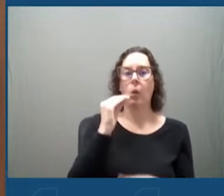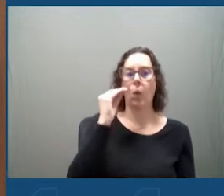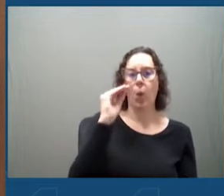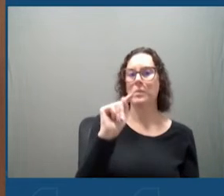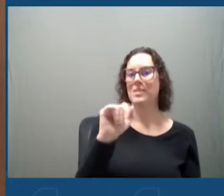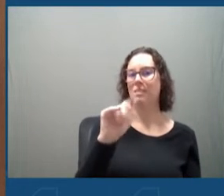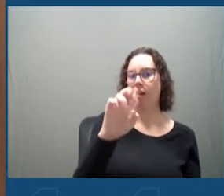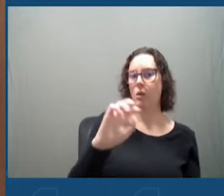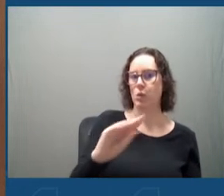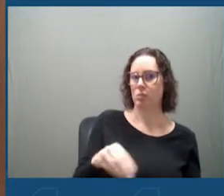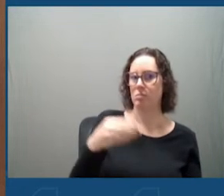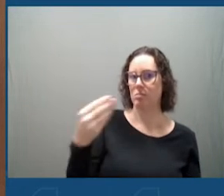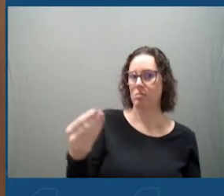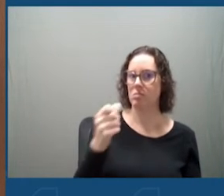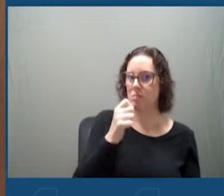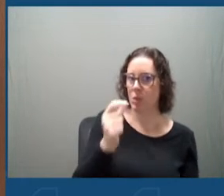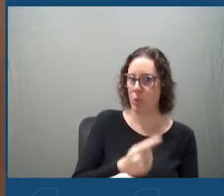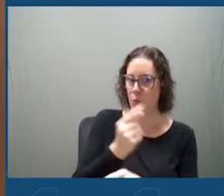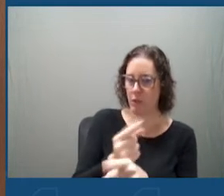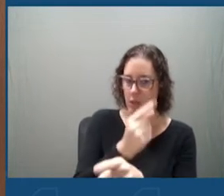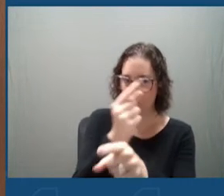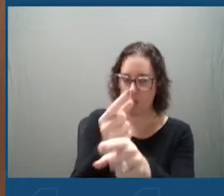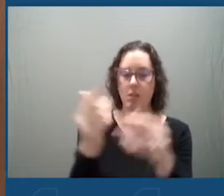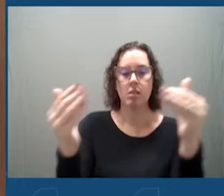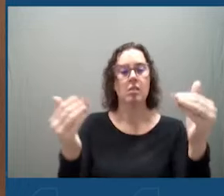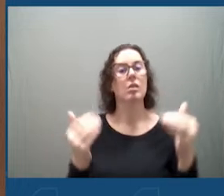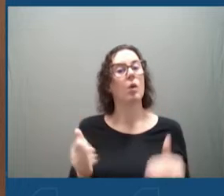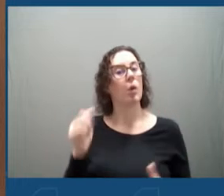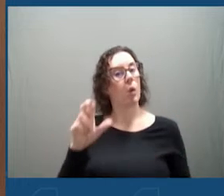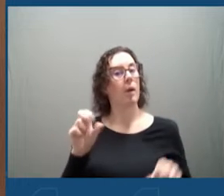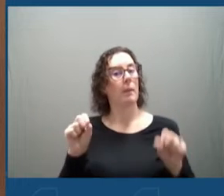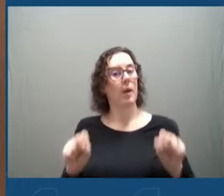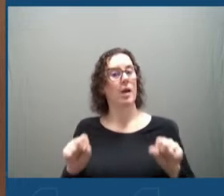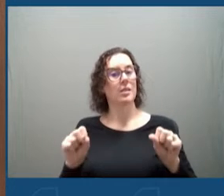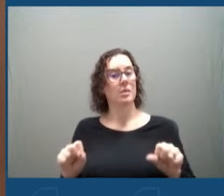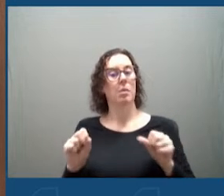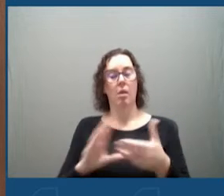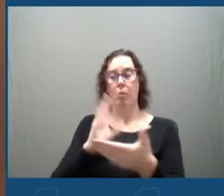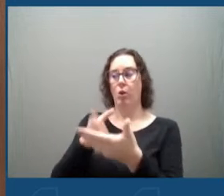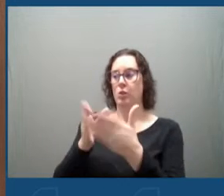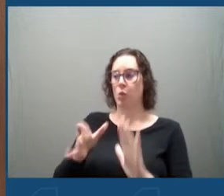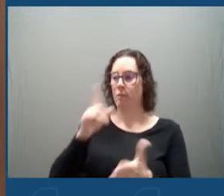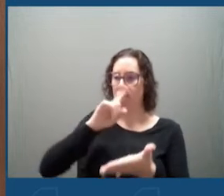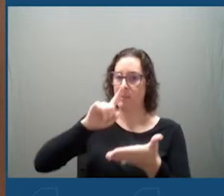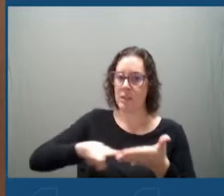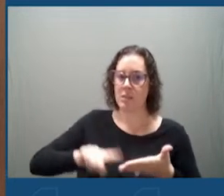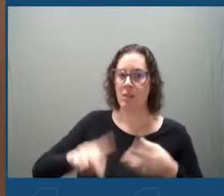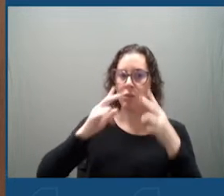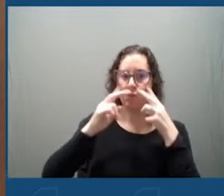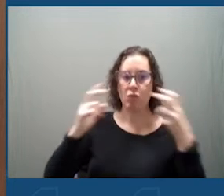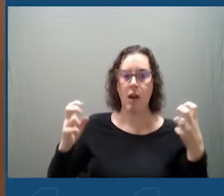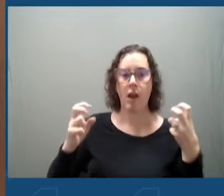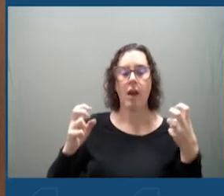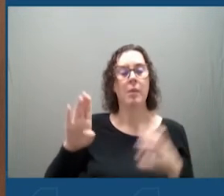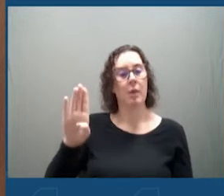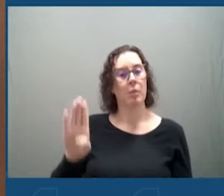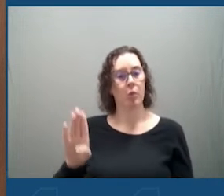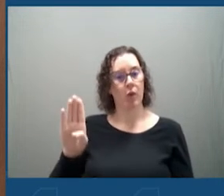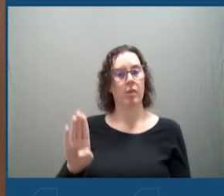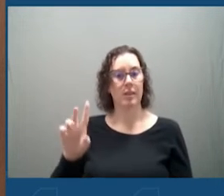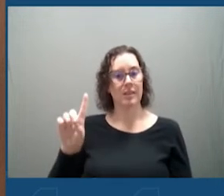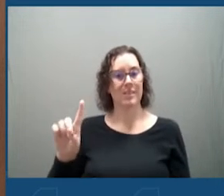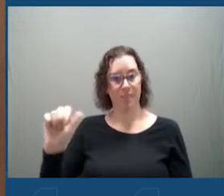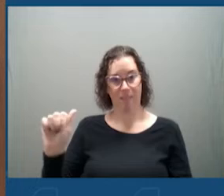General mentioned, about the possibility that prosecutors who may be investigating crimes, like our great Brooklyn District Attorney,